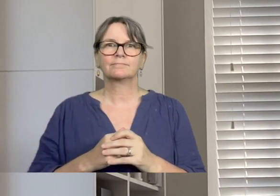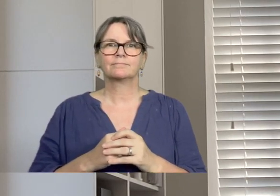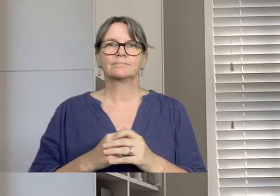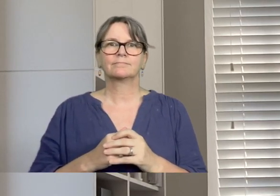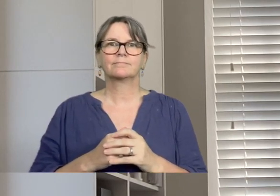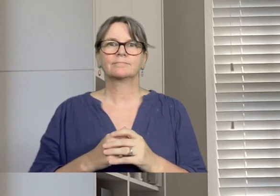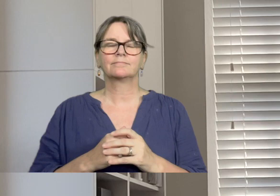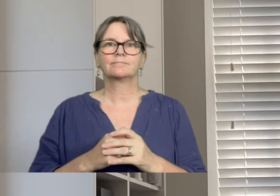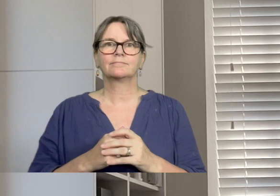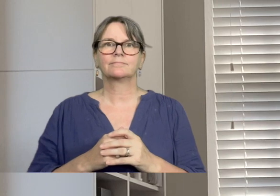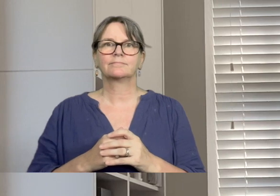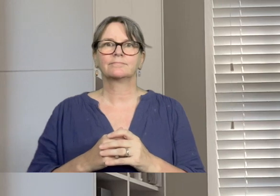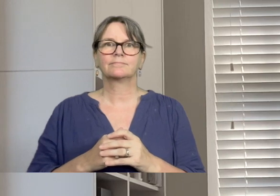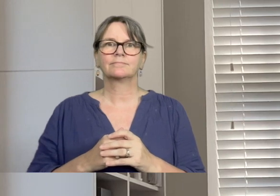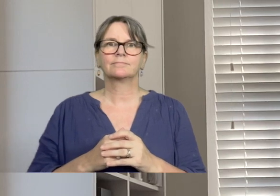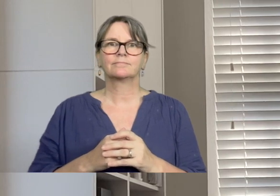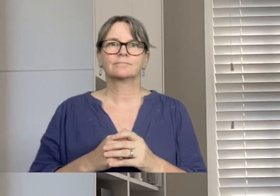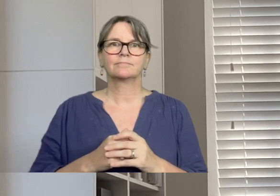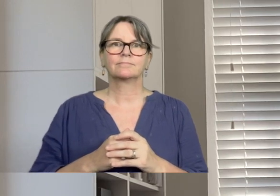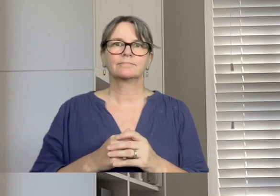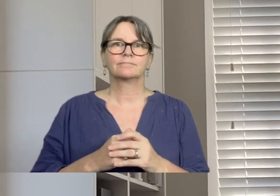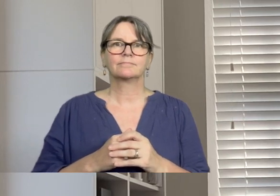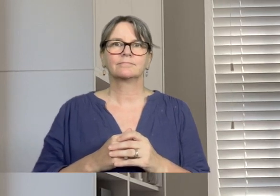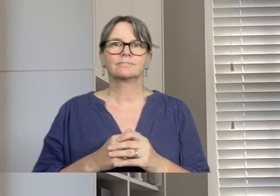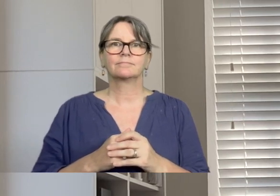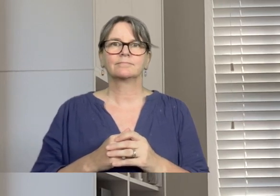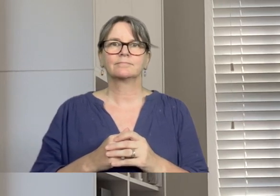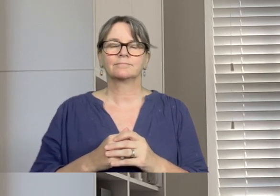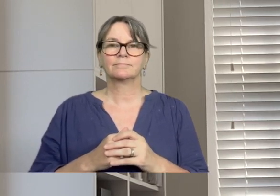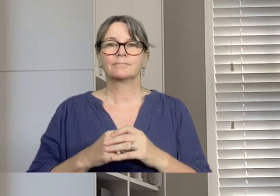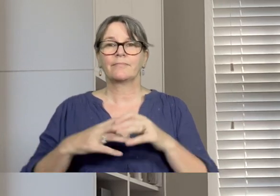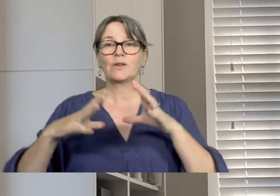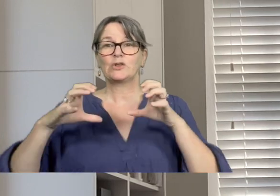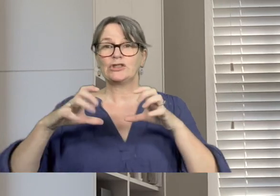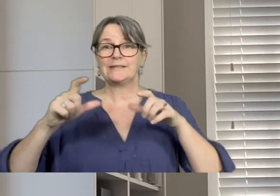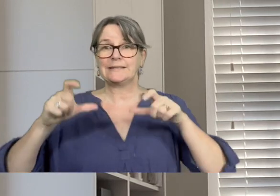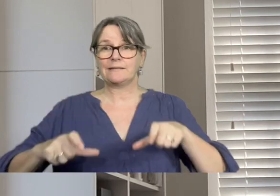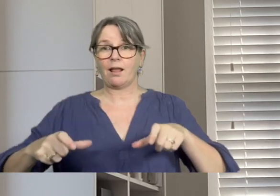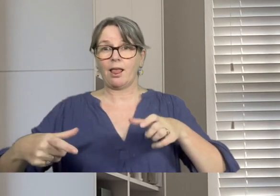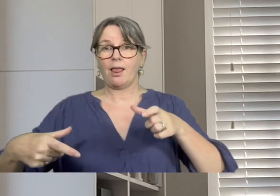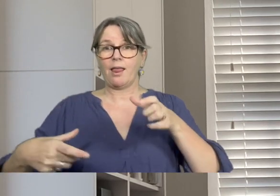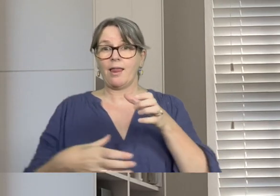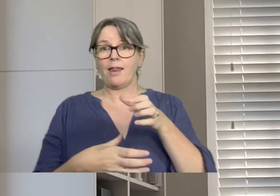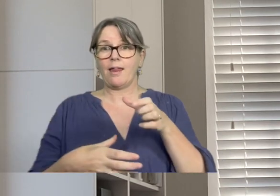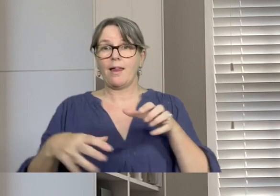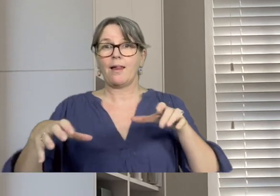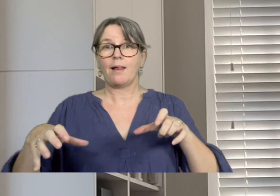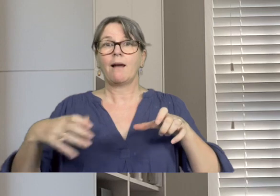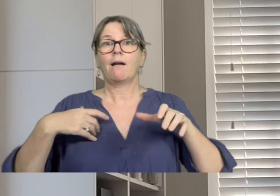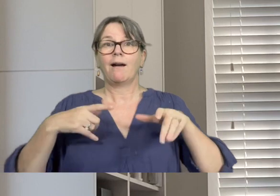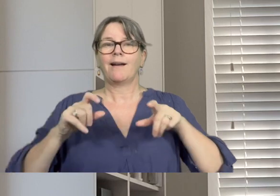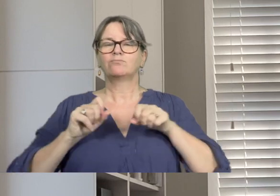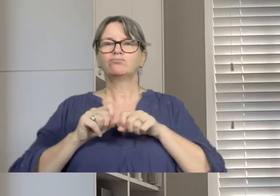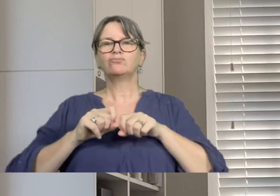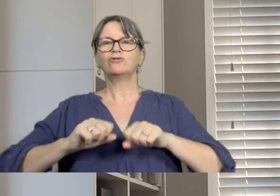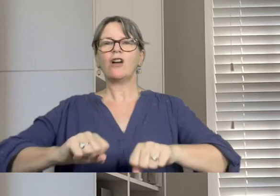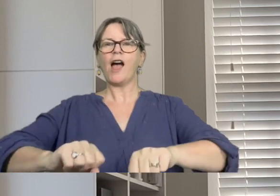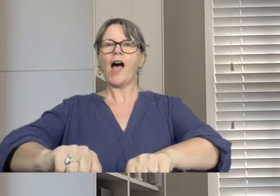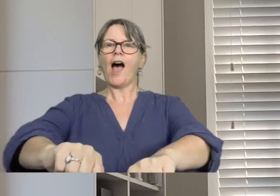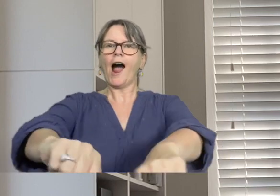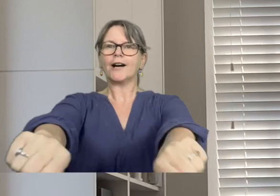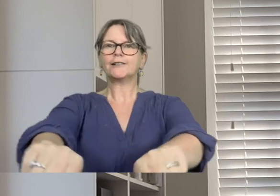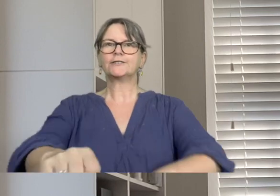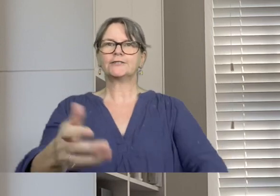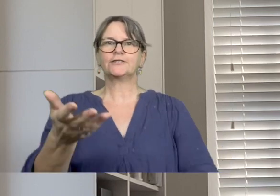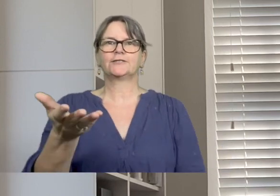it's not underneath you, don't worry. Again, if you've got a cushion, you can as well. The other lovely thing is to open out long. You